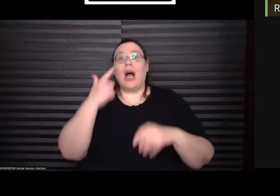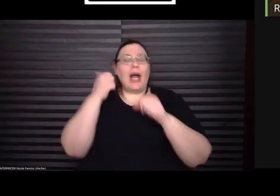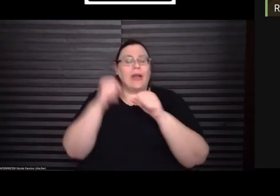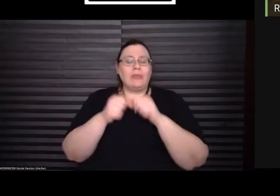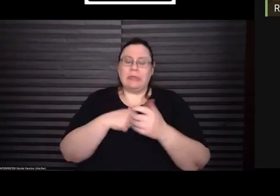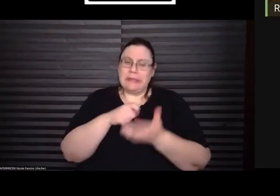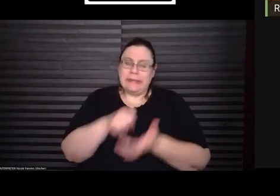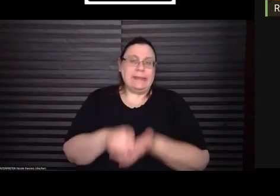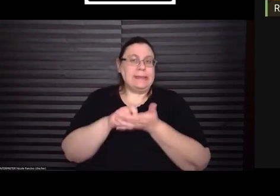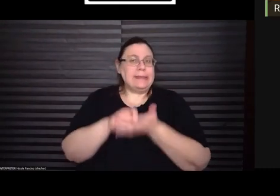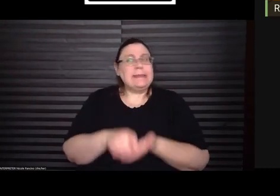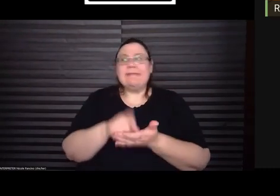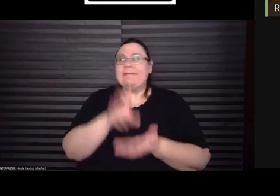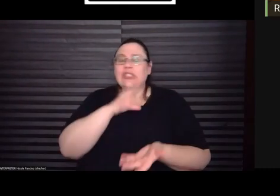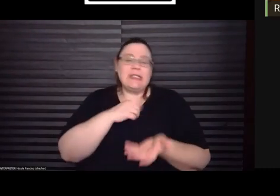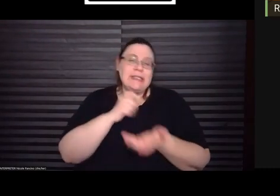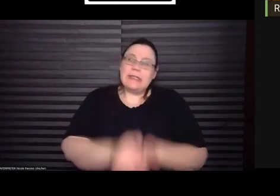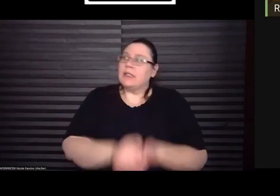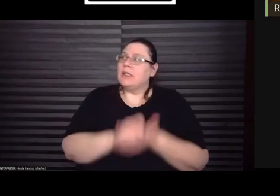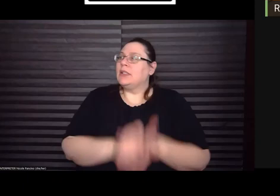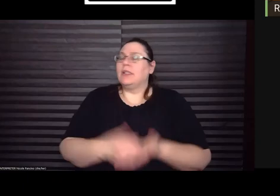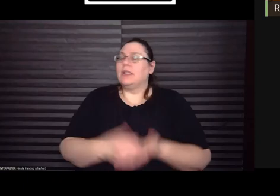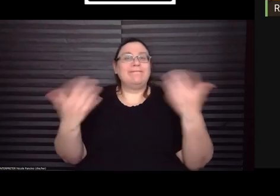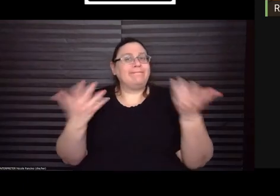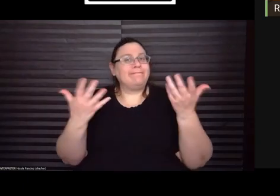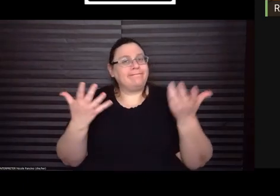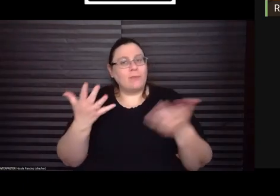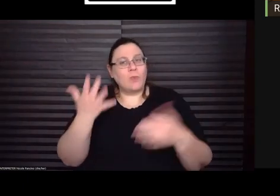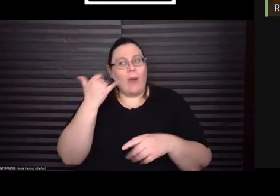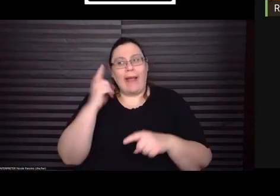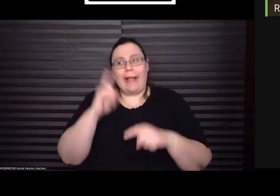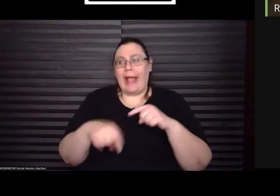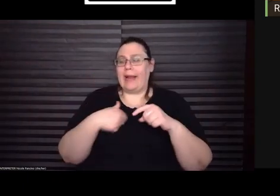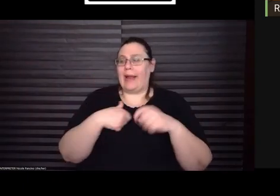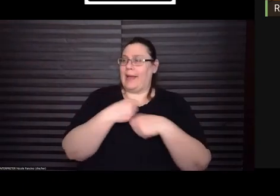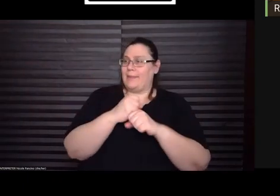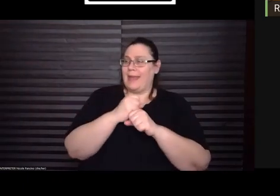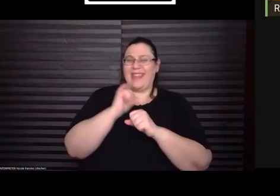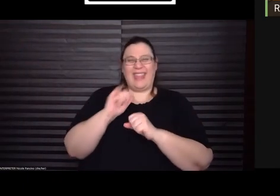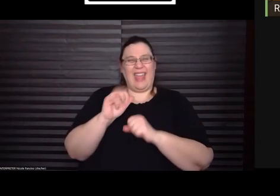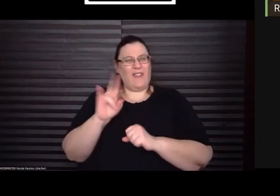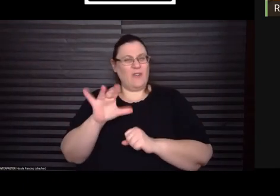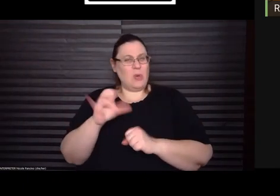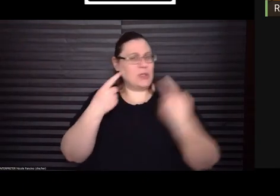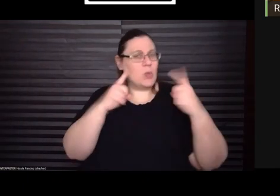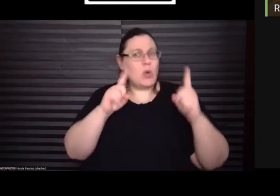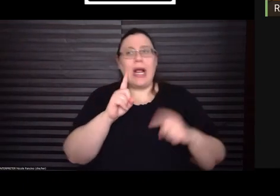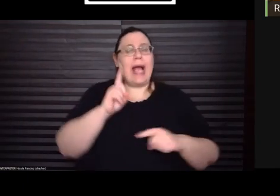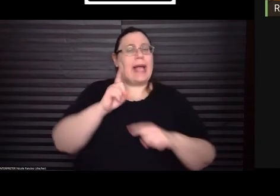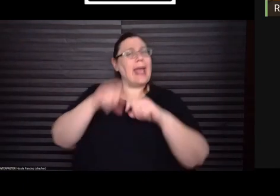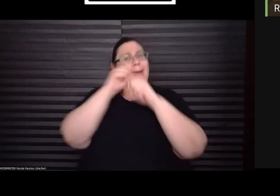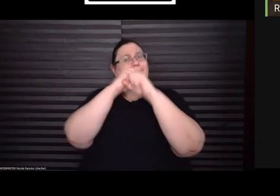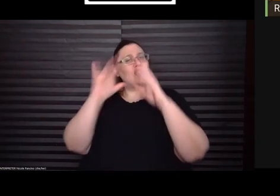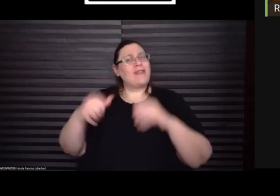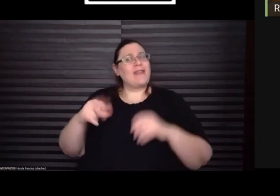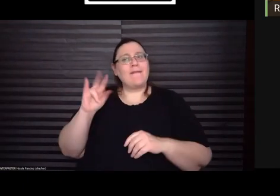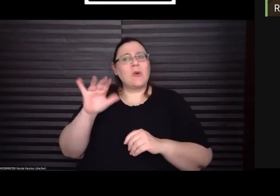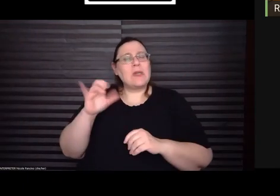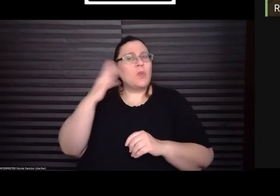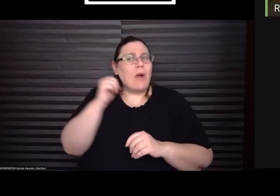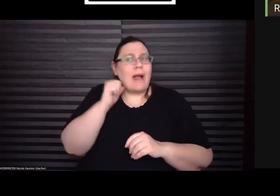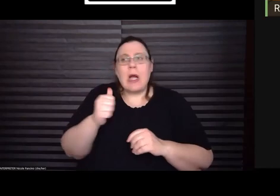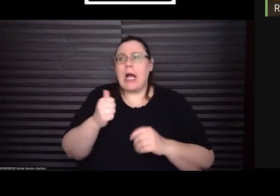I remember being frustrated because I thought, well, why can't I make this kind of voice? Why can't I picture this kind of